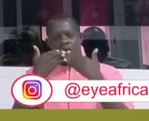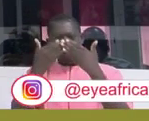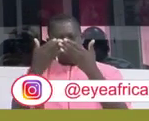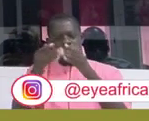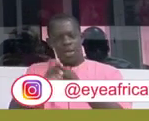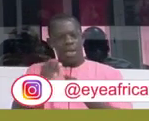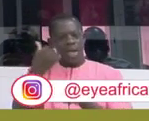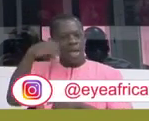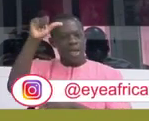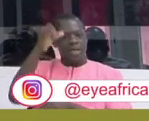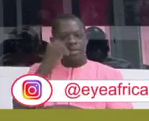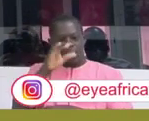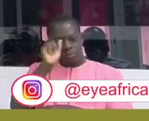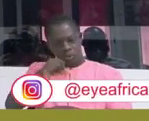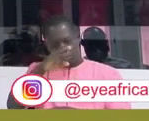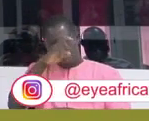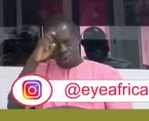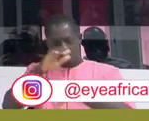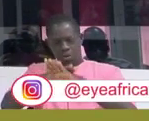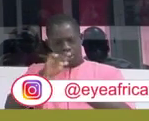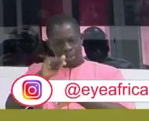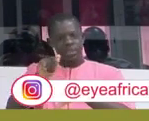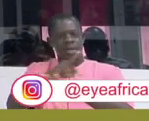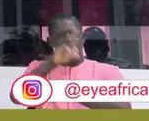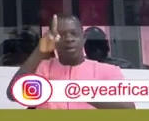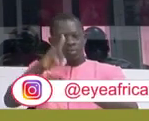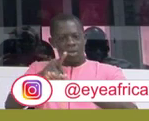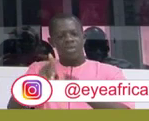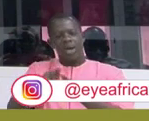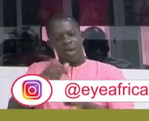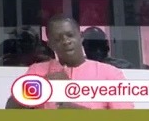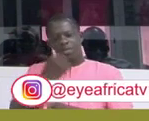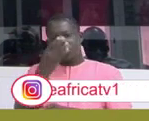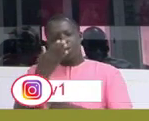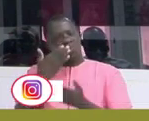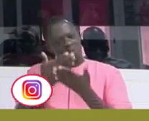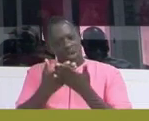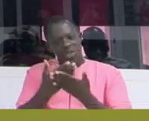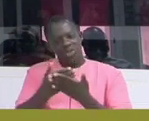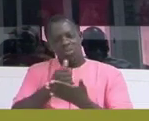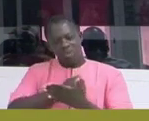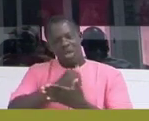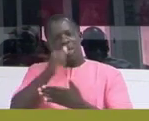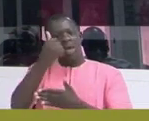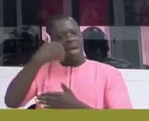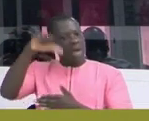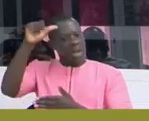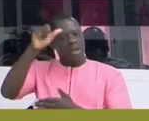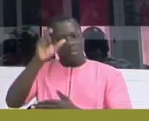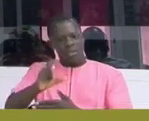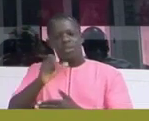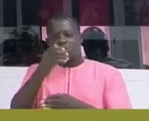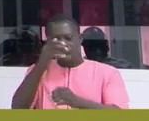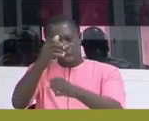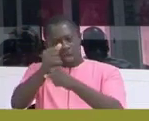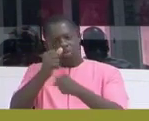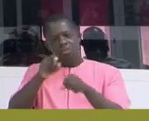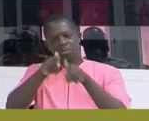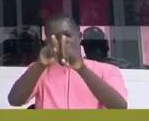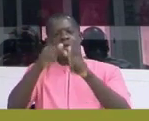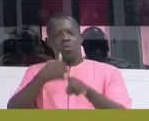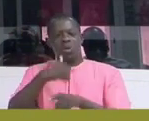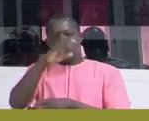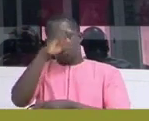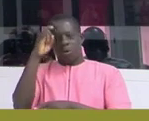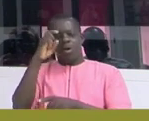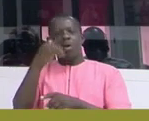elders said he's going to work this place. I said to him, my senior, but you have to assist me with that job.